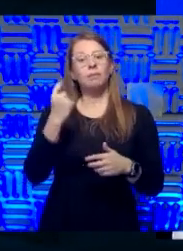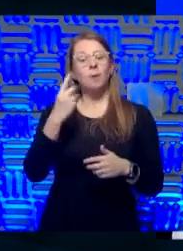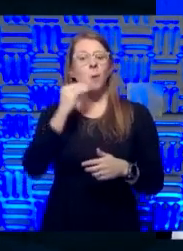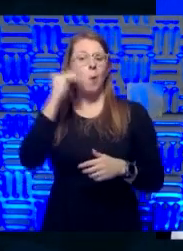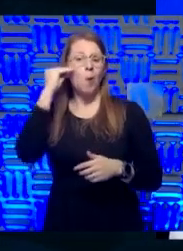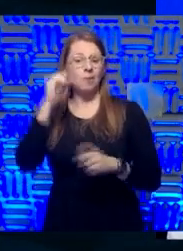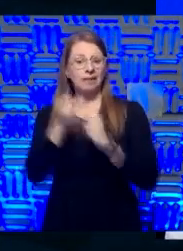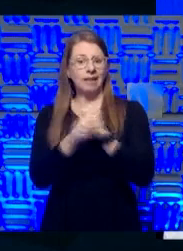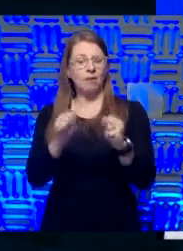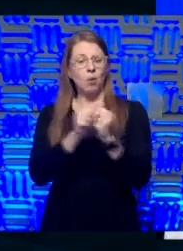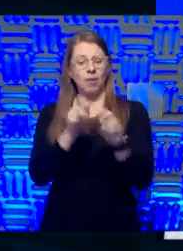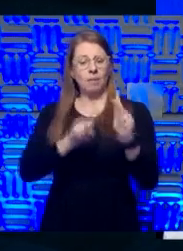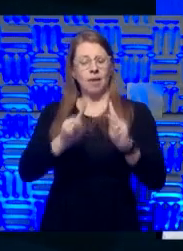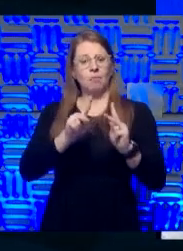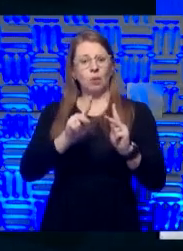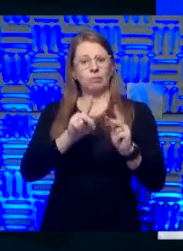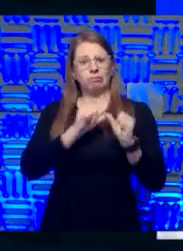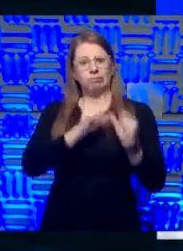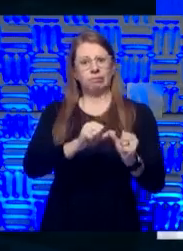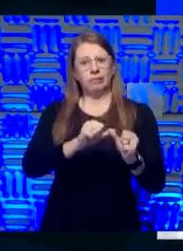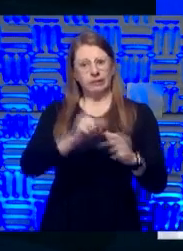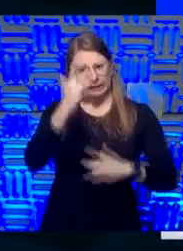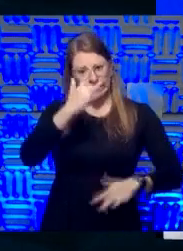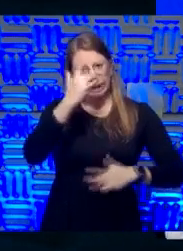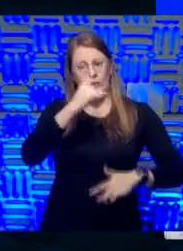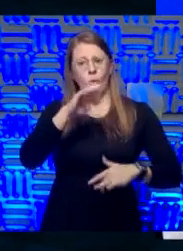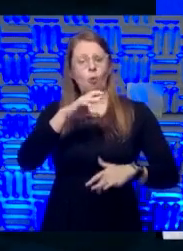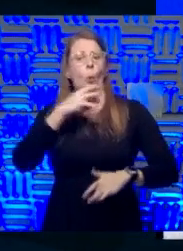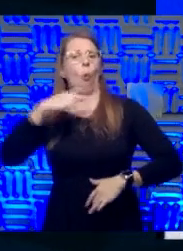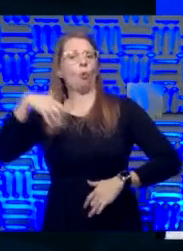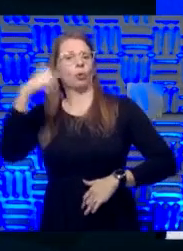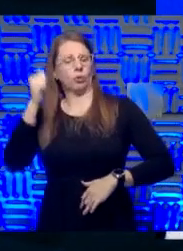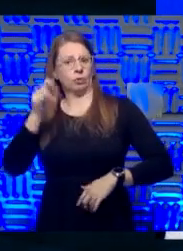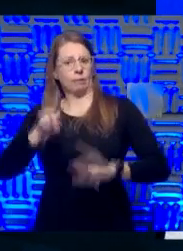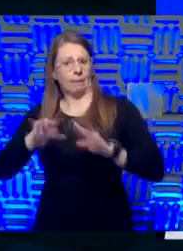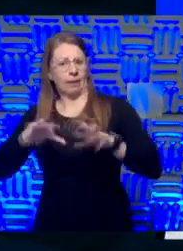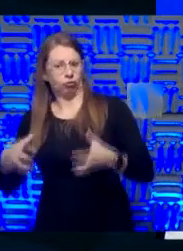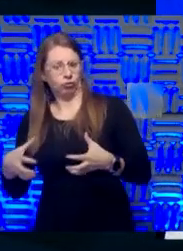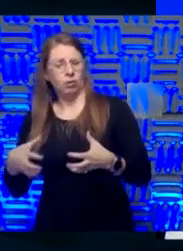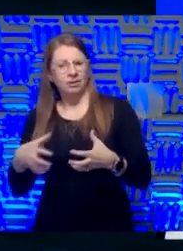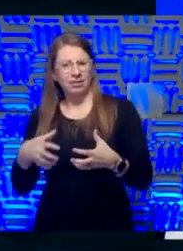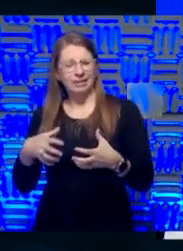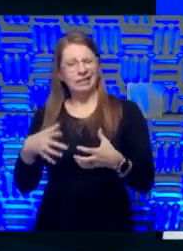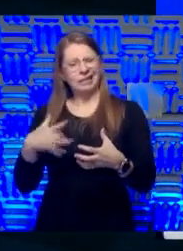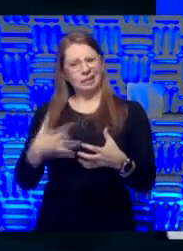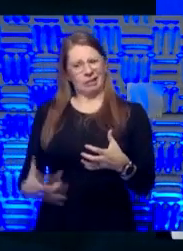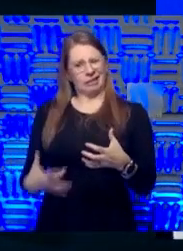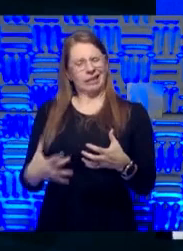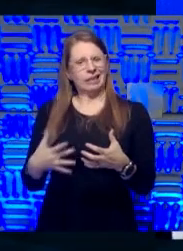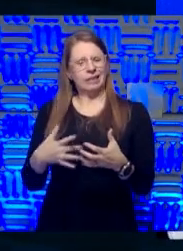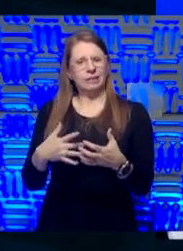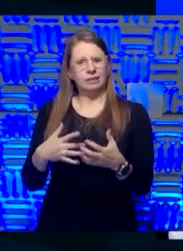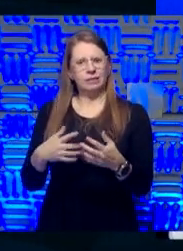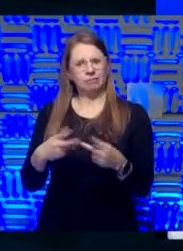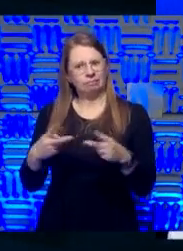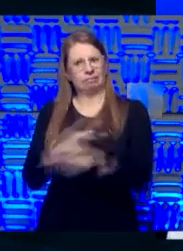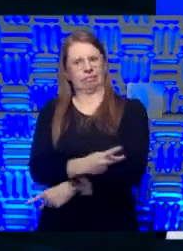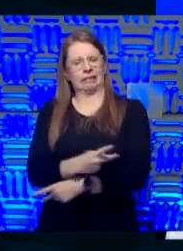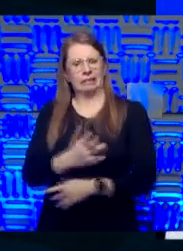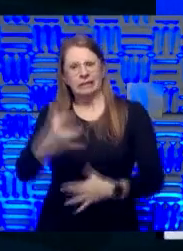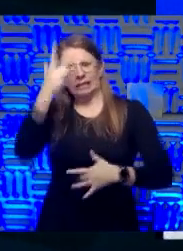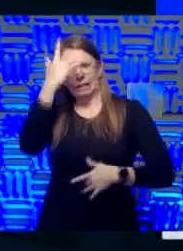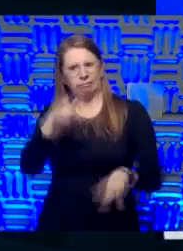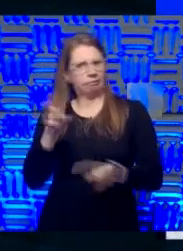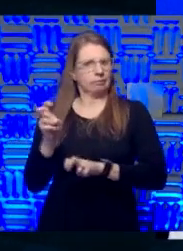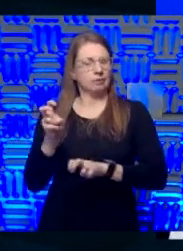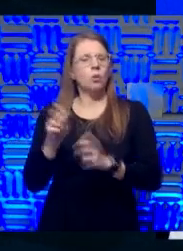safe with folks who may have chronic disease or older, because we know that people like that have a worse outcome with COVID. What were some of the considerations you all give